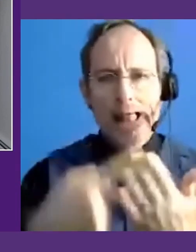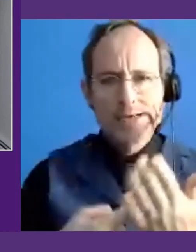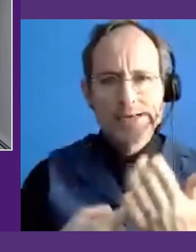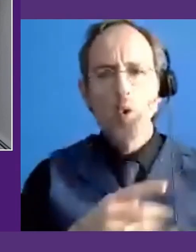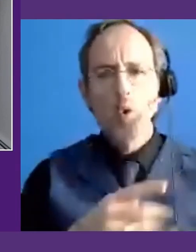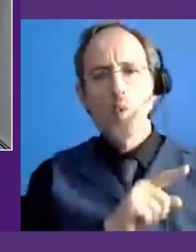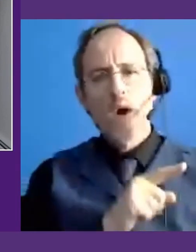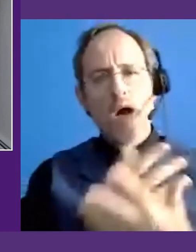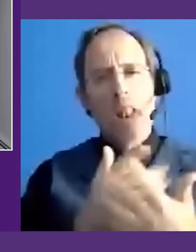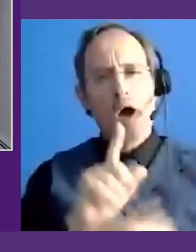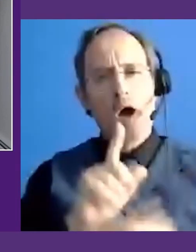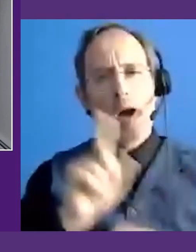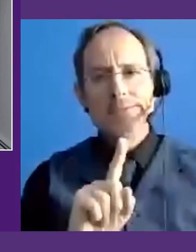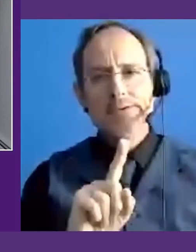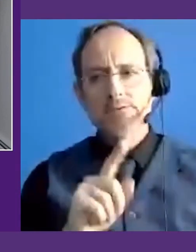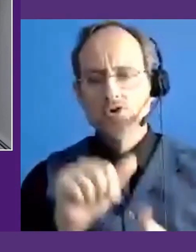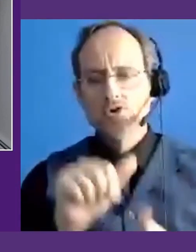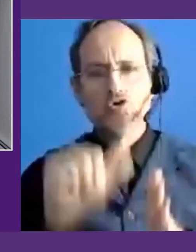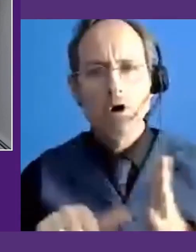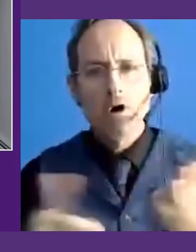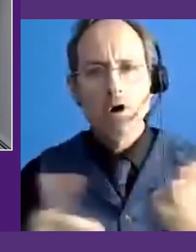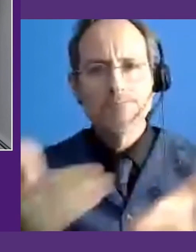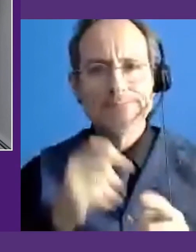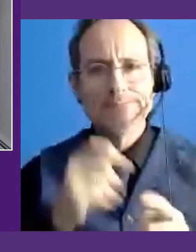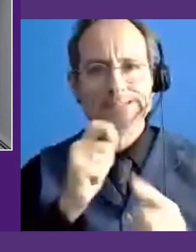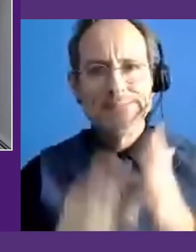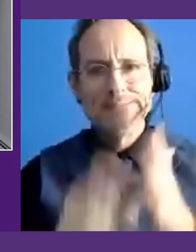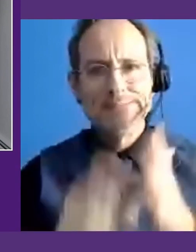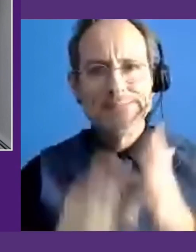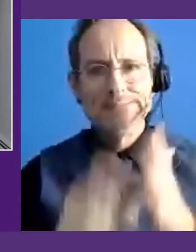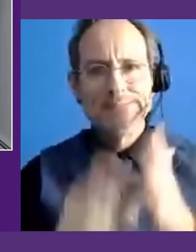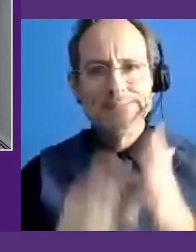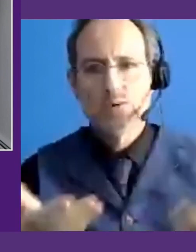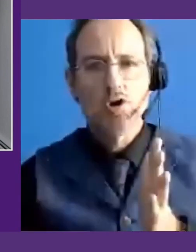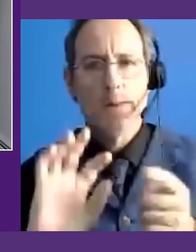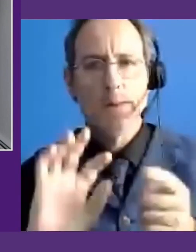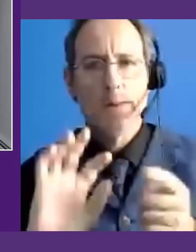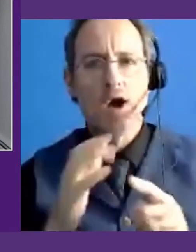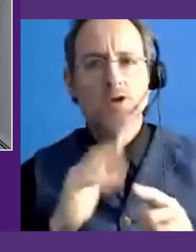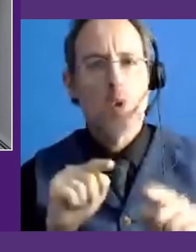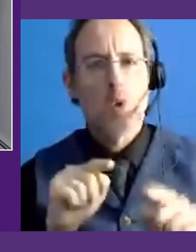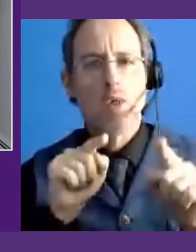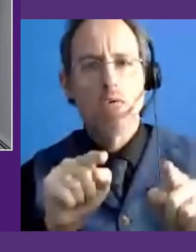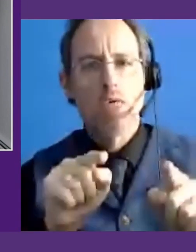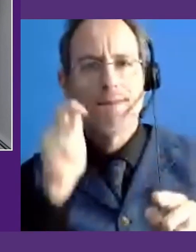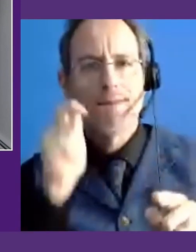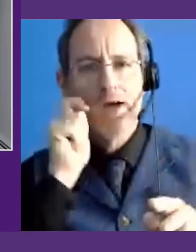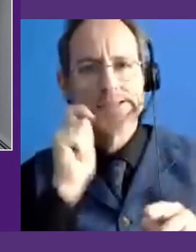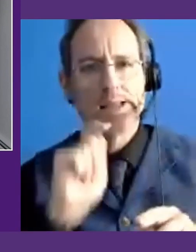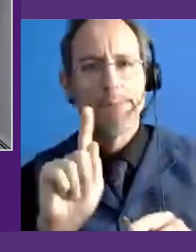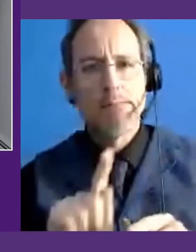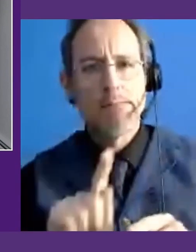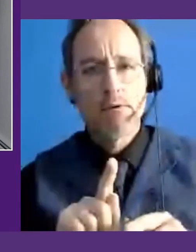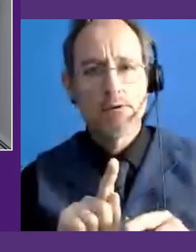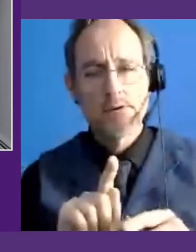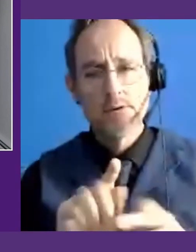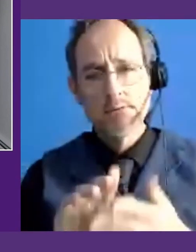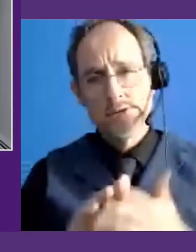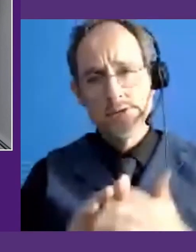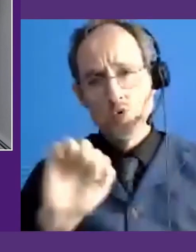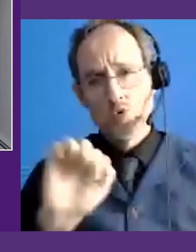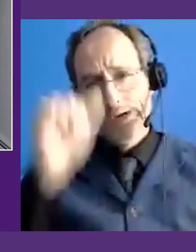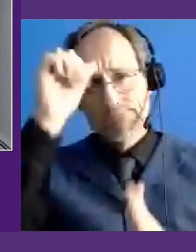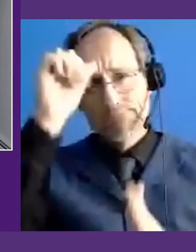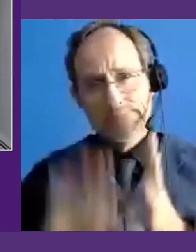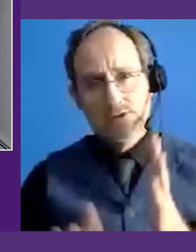has that been part of your experience? Are you in the vanguard of that? Are they already doing work around that representation stuff, sort of spreading